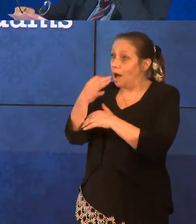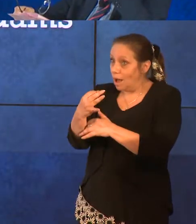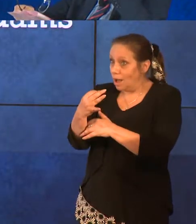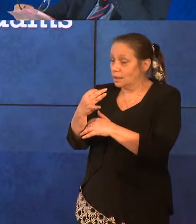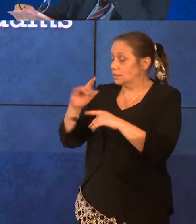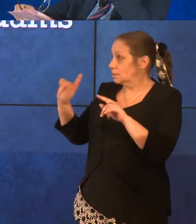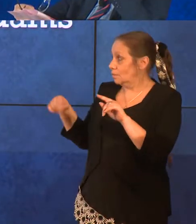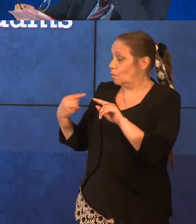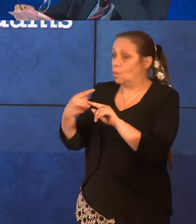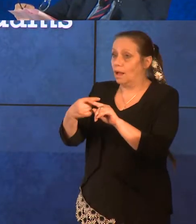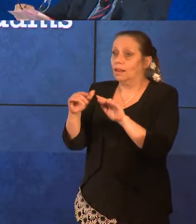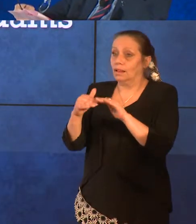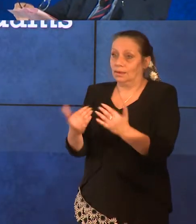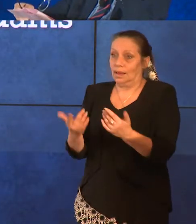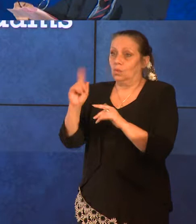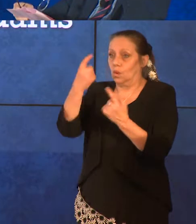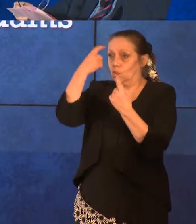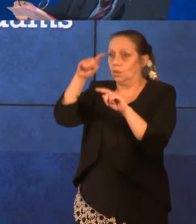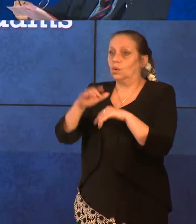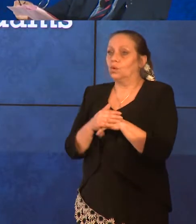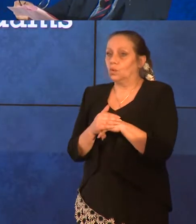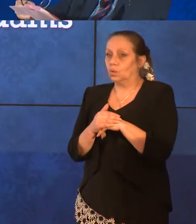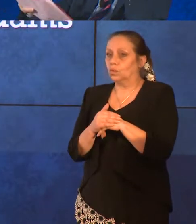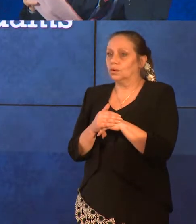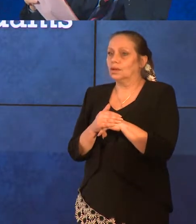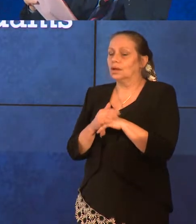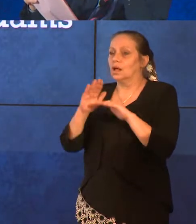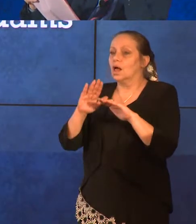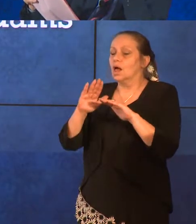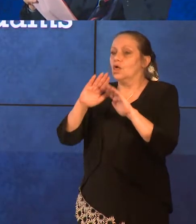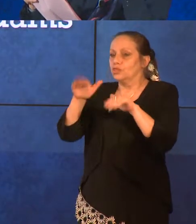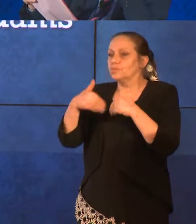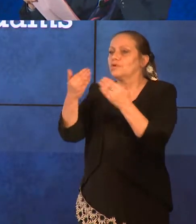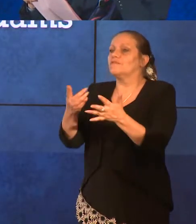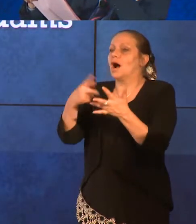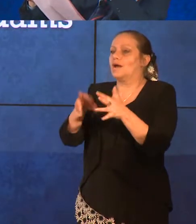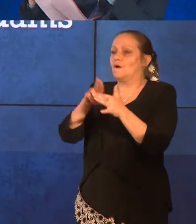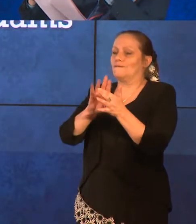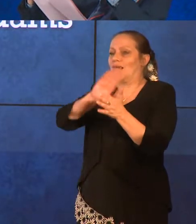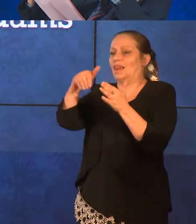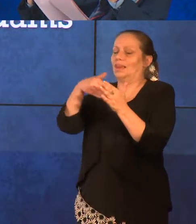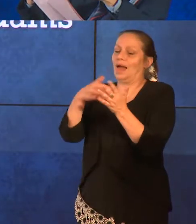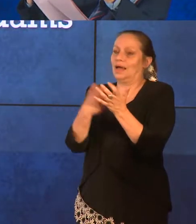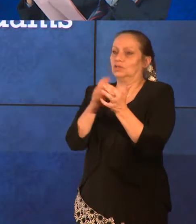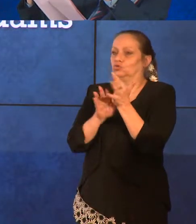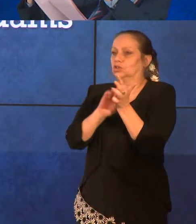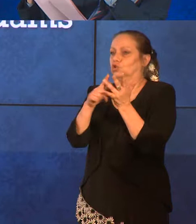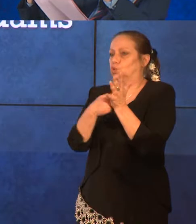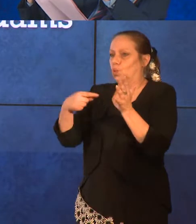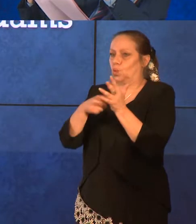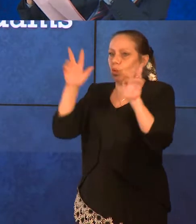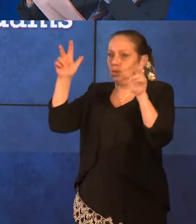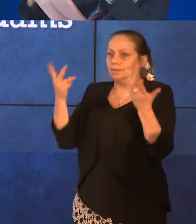to be what we've termed and others have termed a provider of last resort, so someone who could be basically obliged to